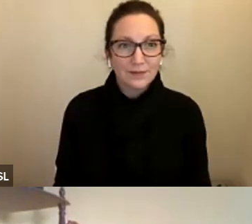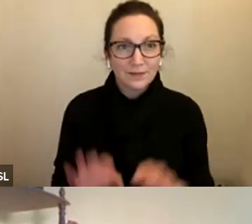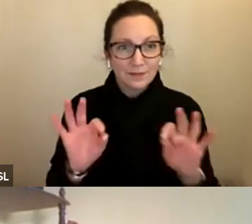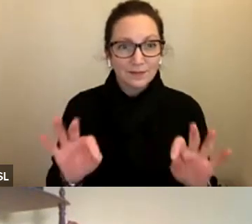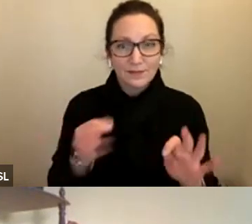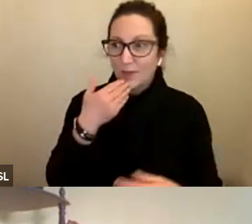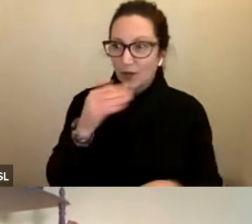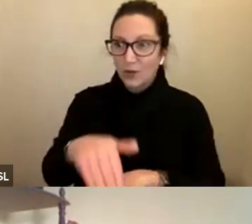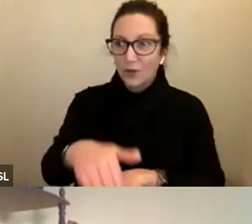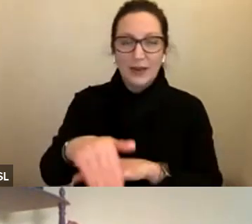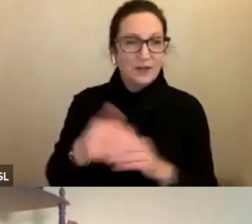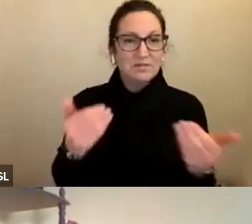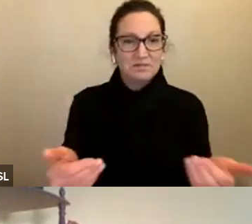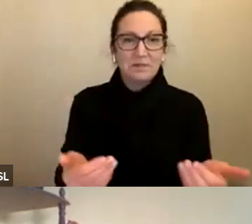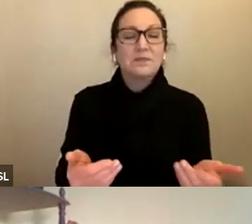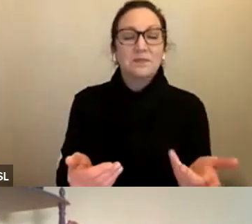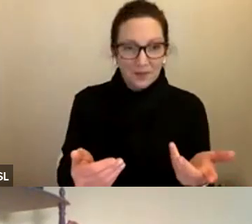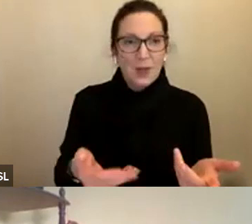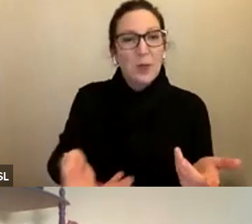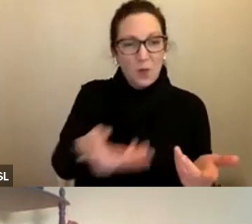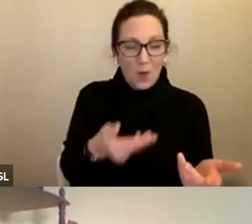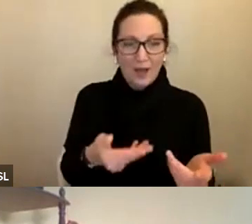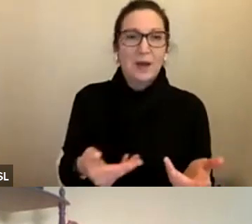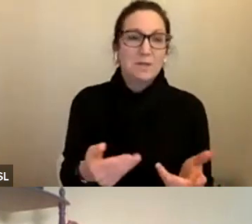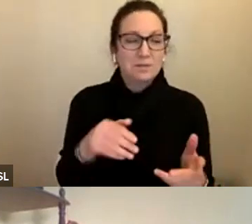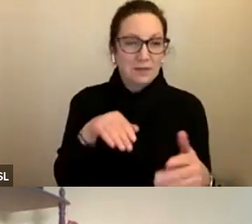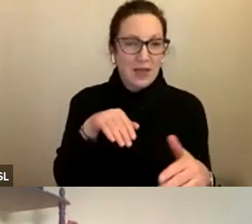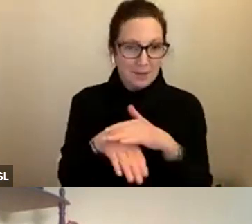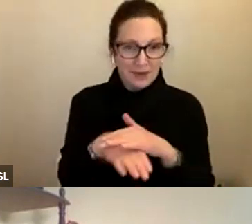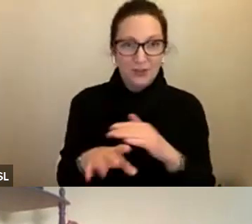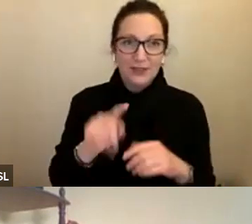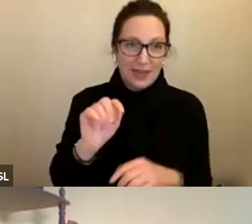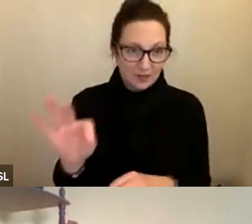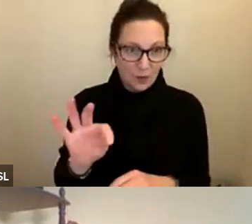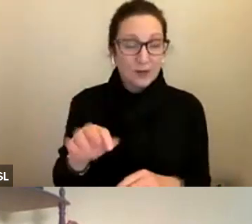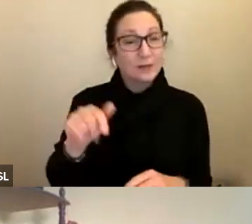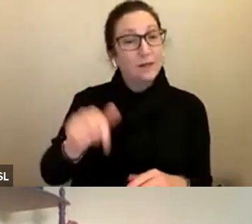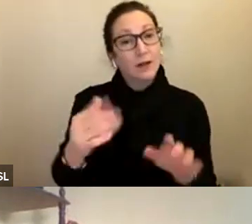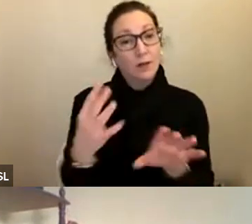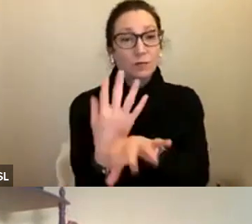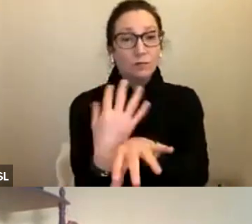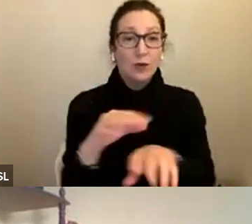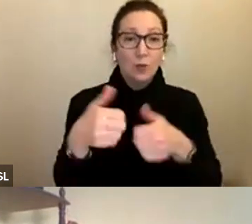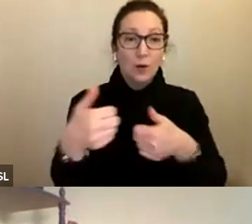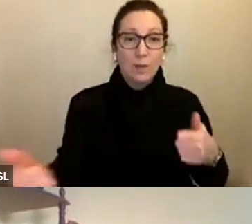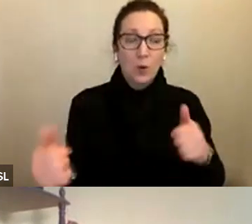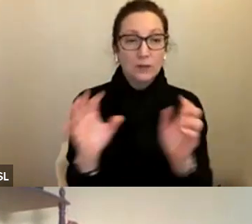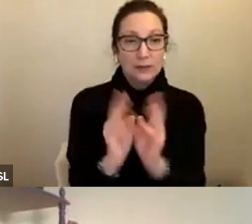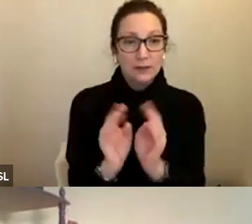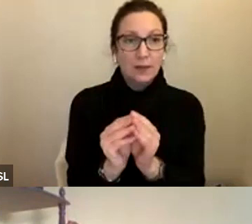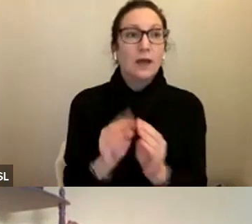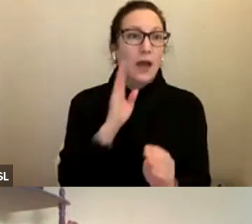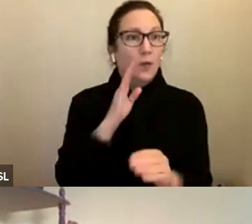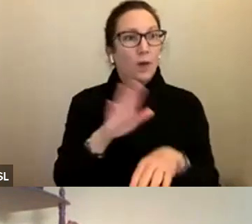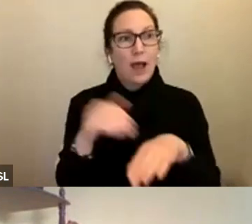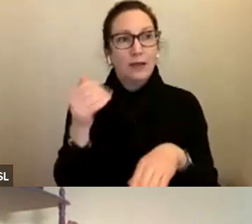of the Exam School Admissions Task Force. Because this is a remote session, I will ask Ms. Parvex to call the